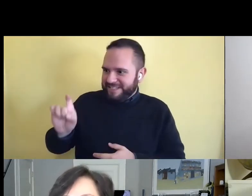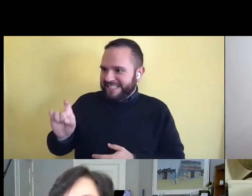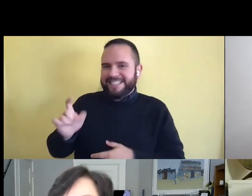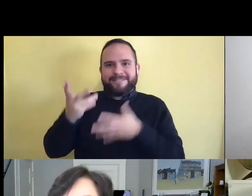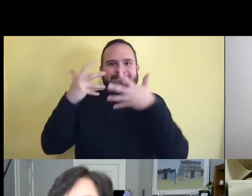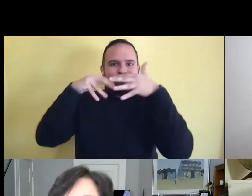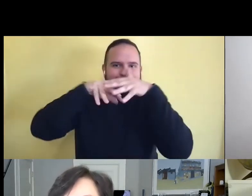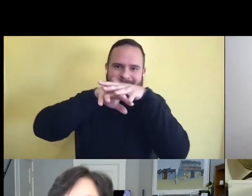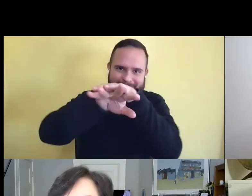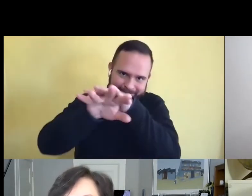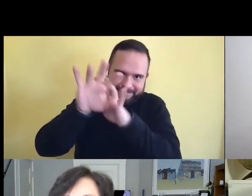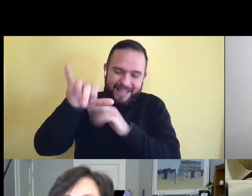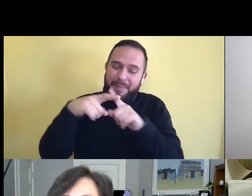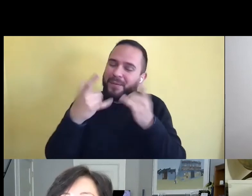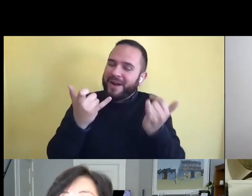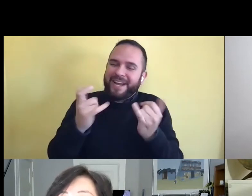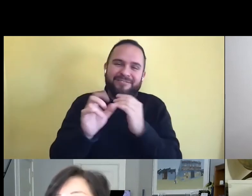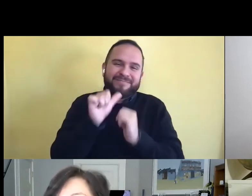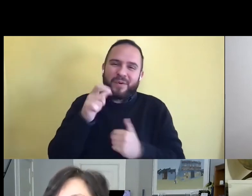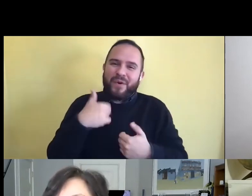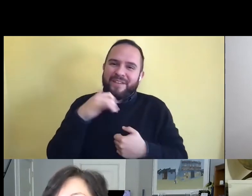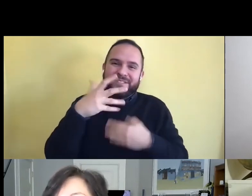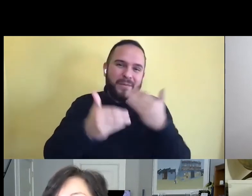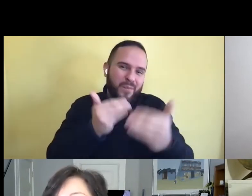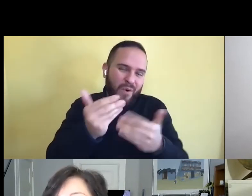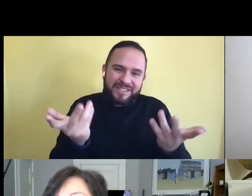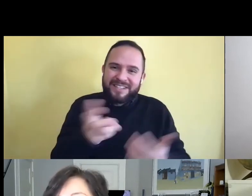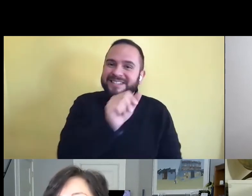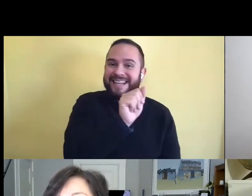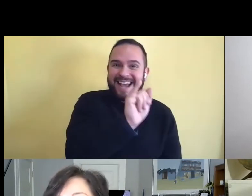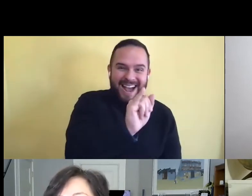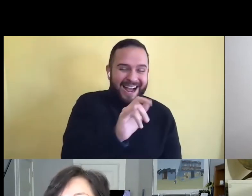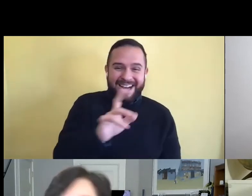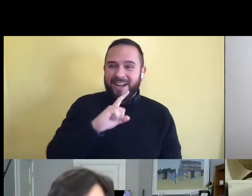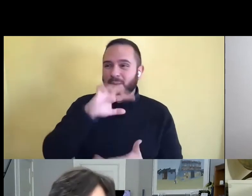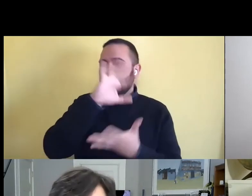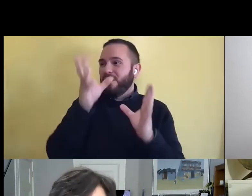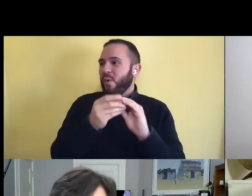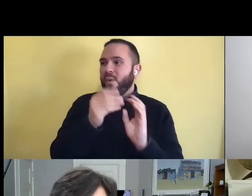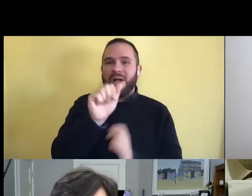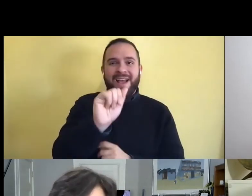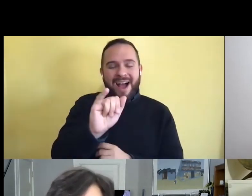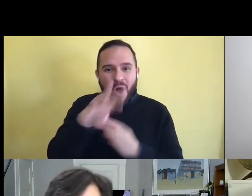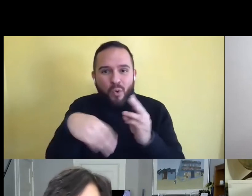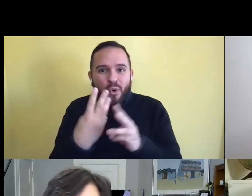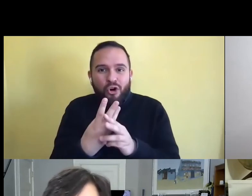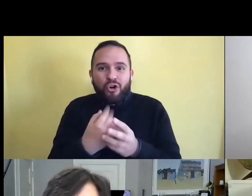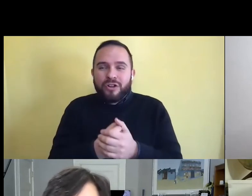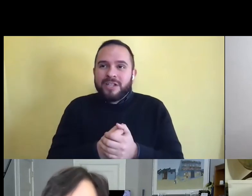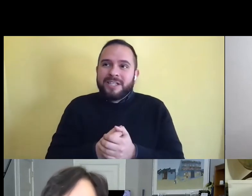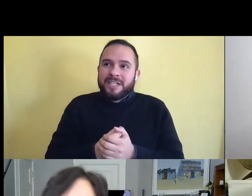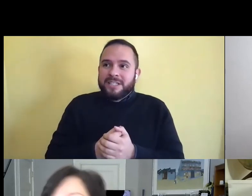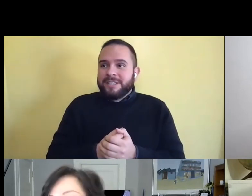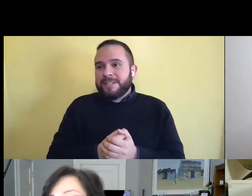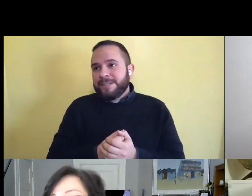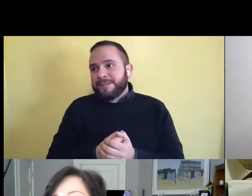that process. And AI, the entire AI world, if you read any